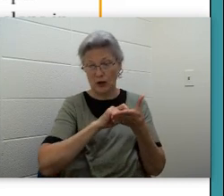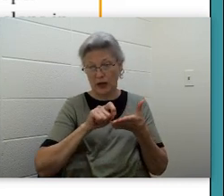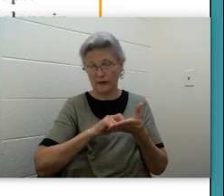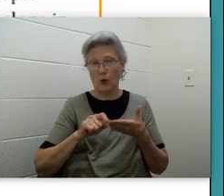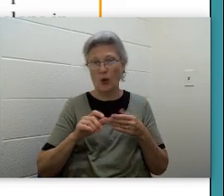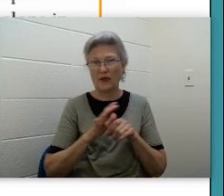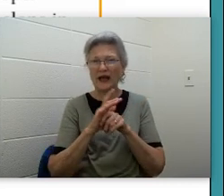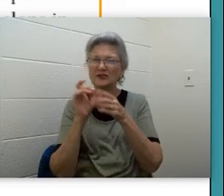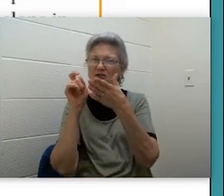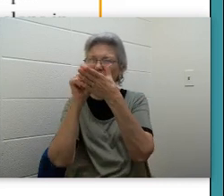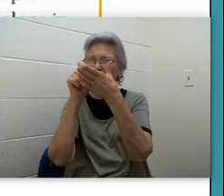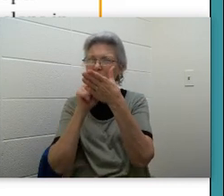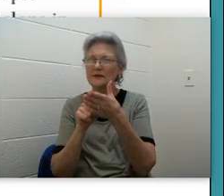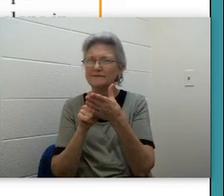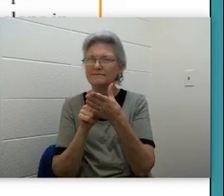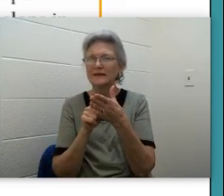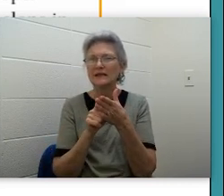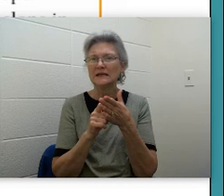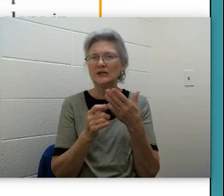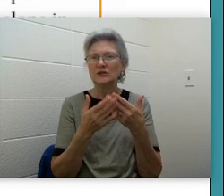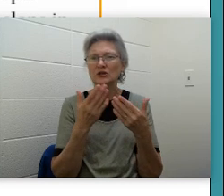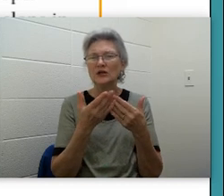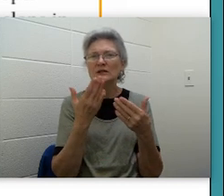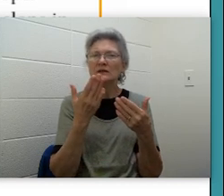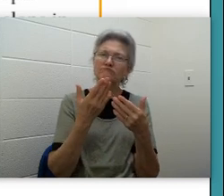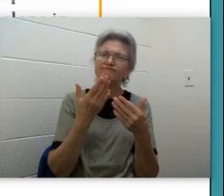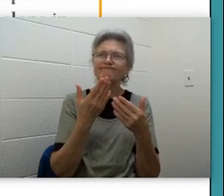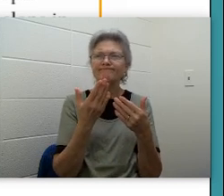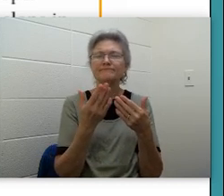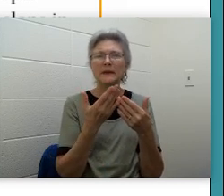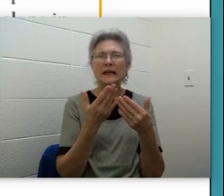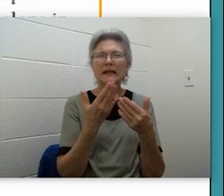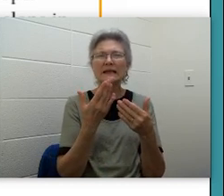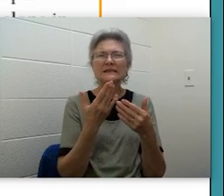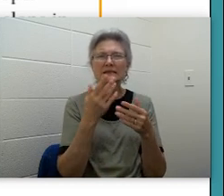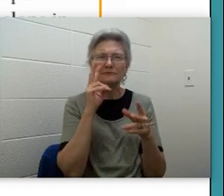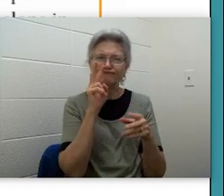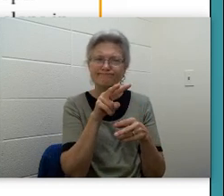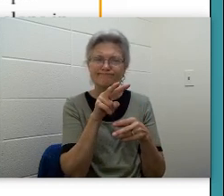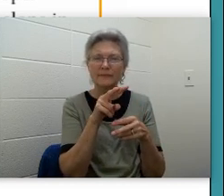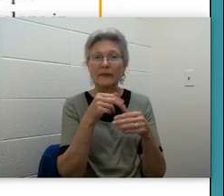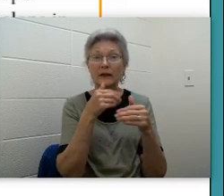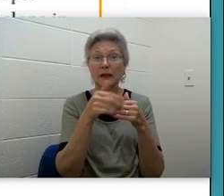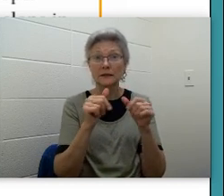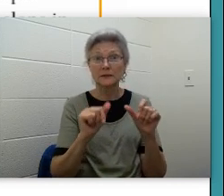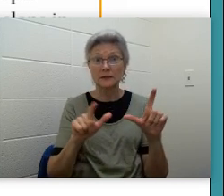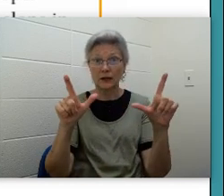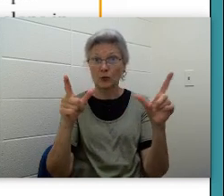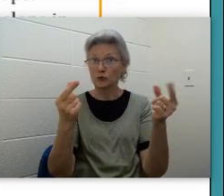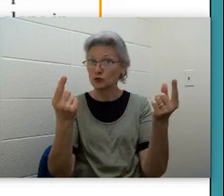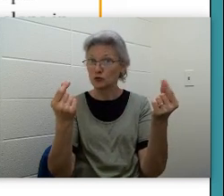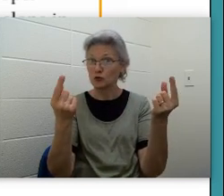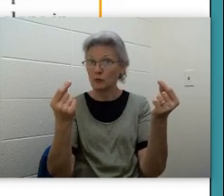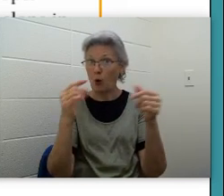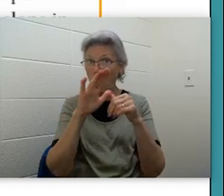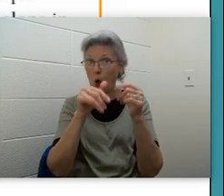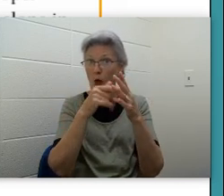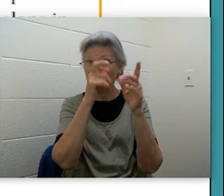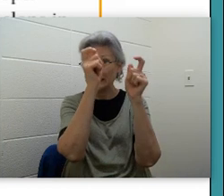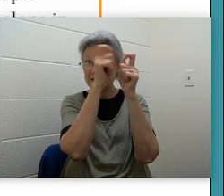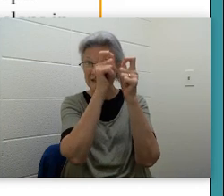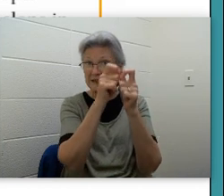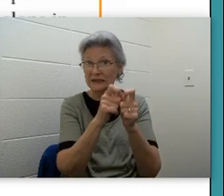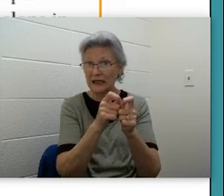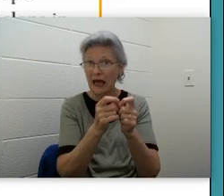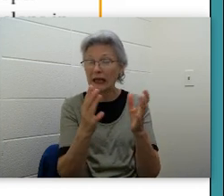little note to kind of keep it nice and simple. So now on the next slide, what I'm going to do is I'm going to take all of those details